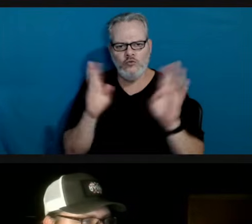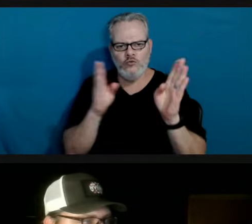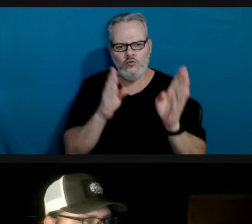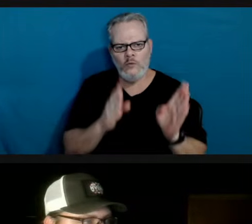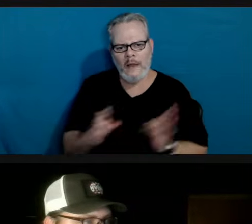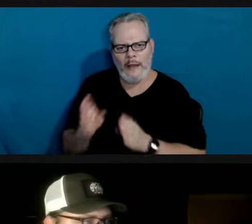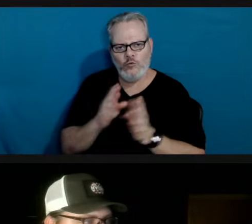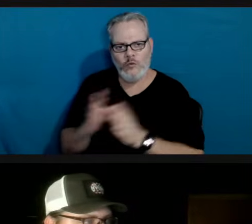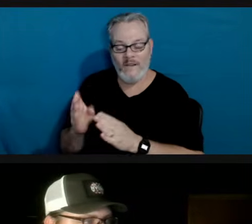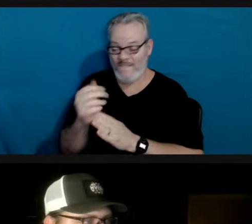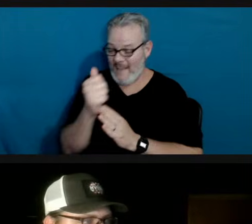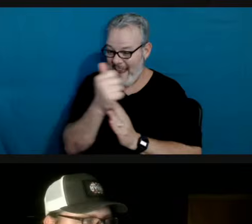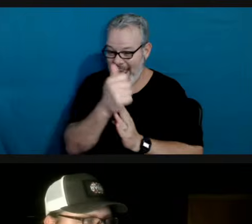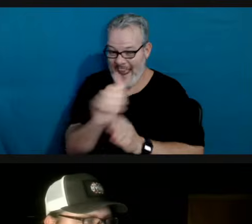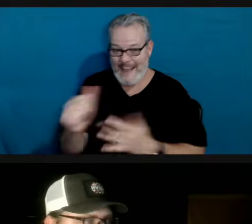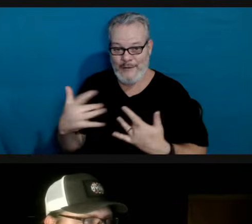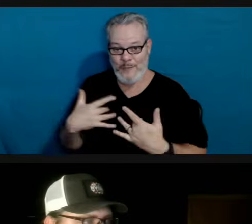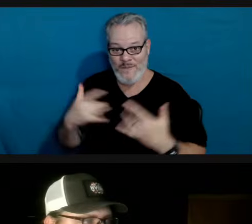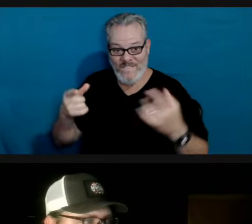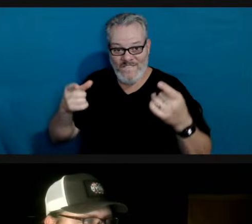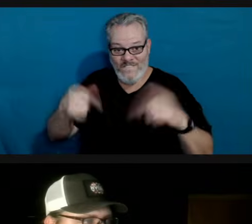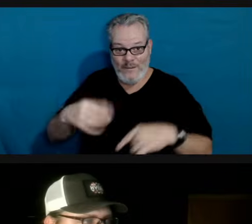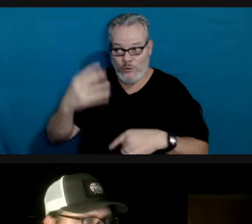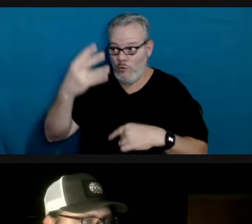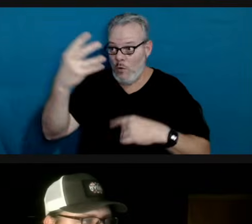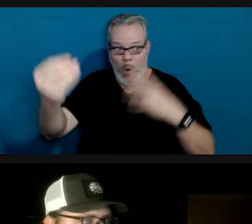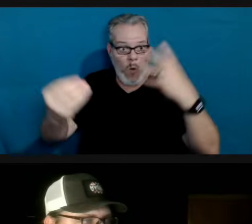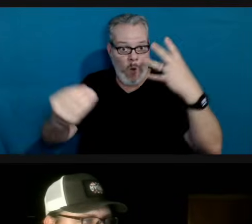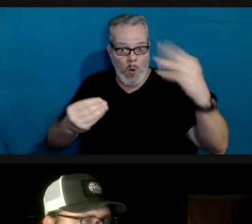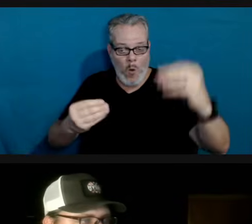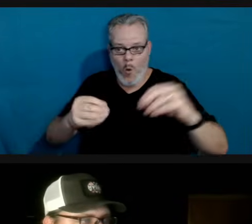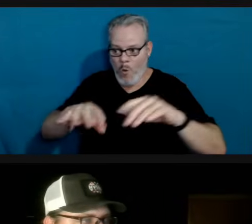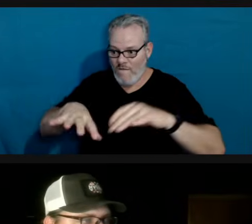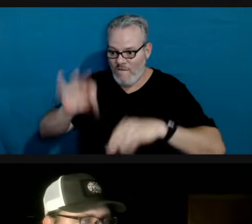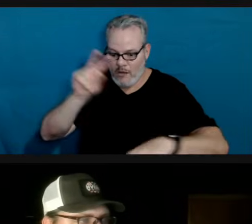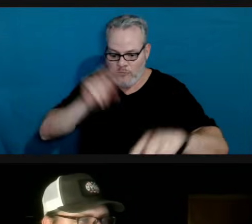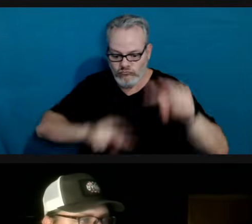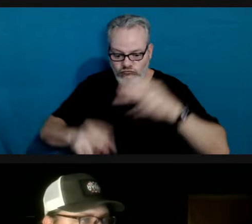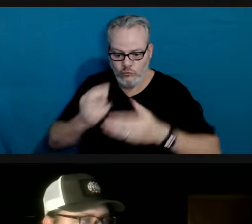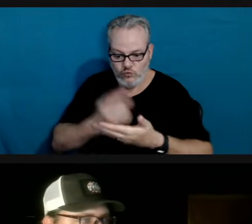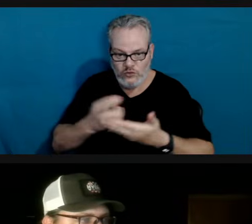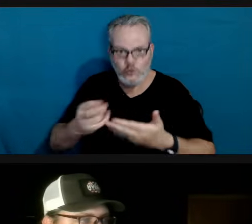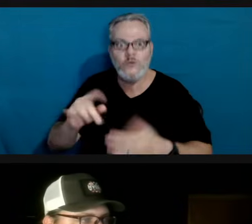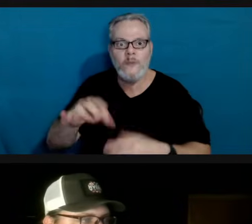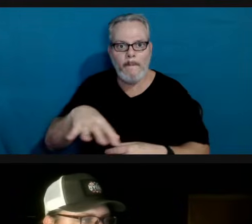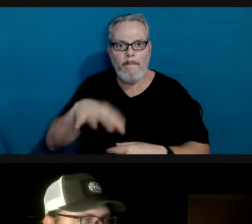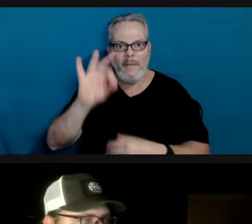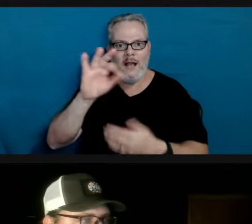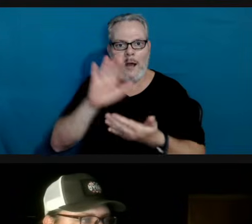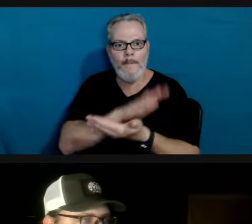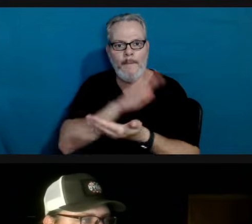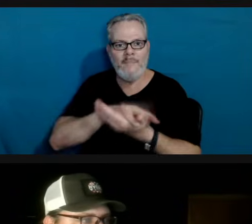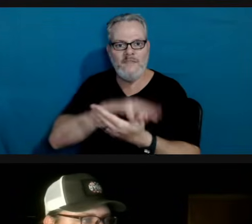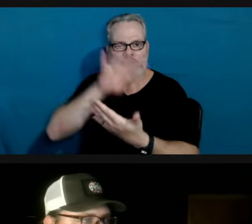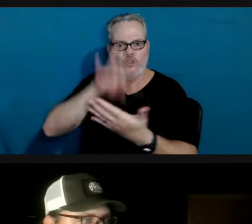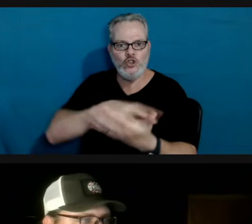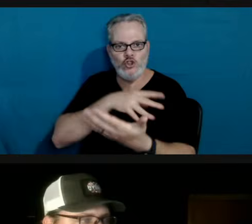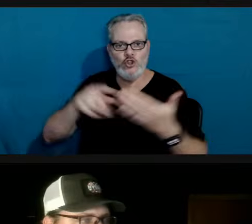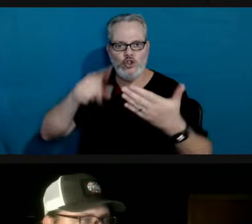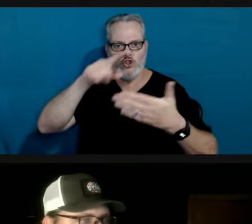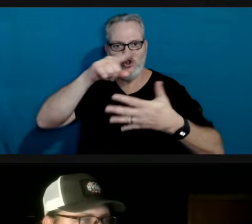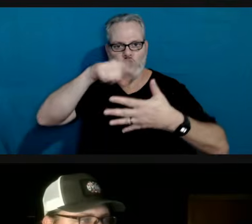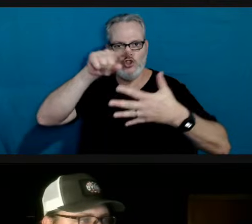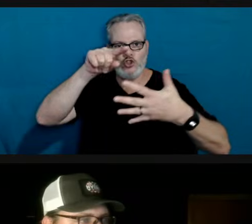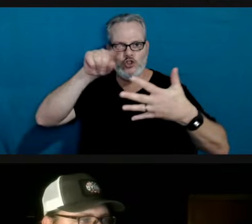that are happening around the island right now for resources, pick up their checklists, check up their plans, have a plan